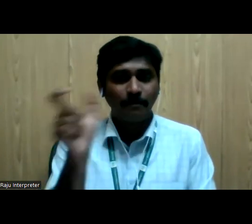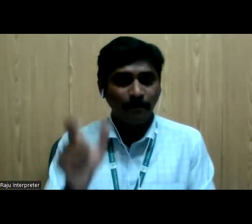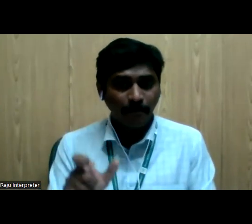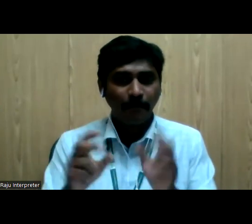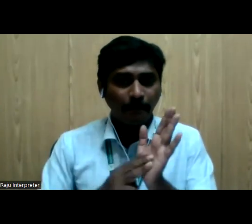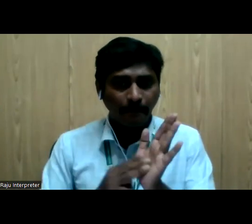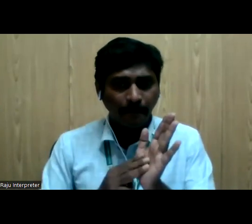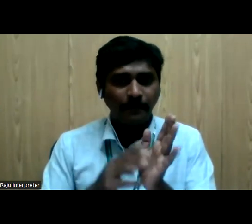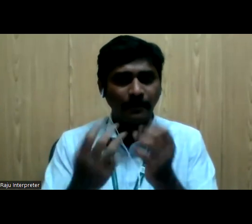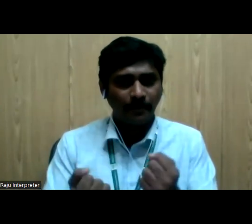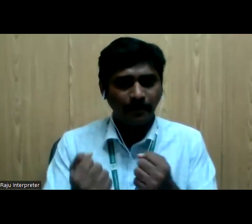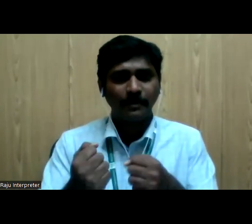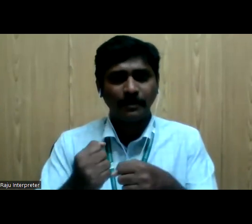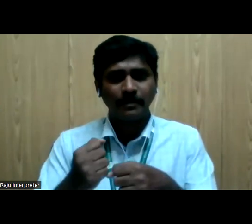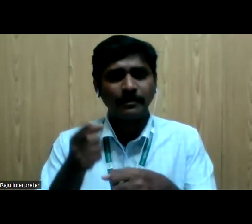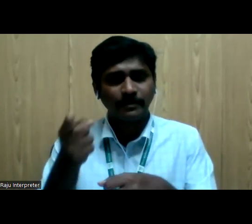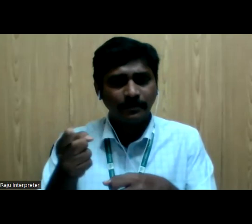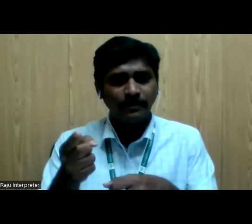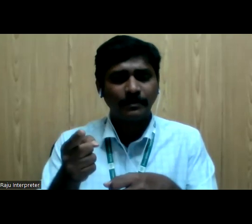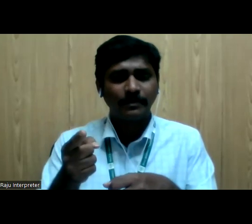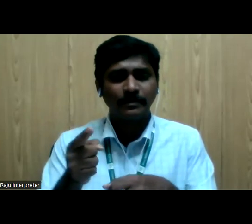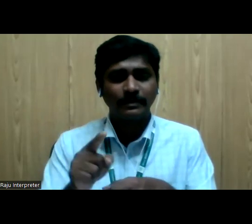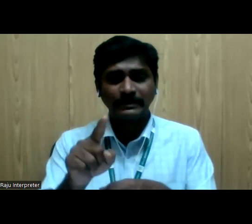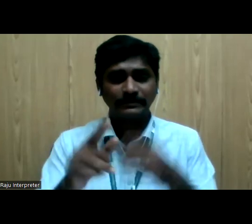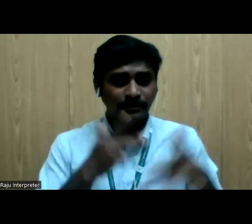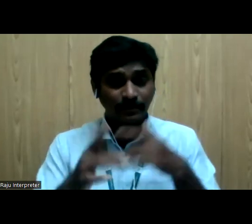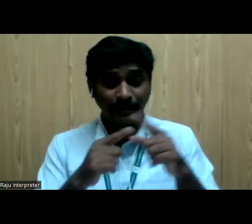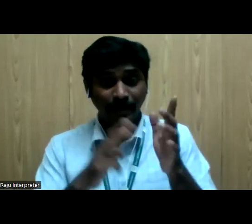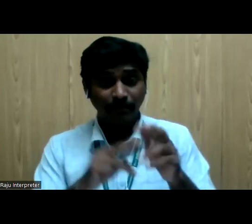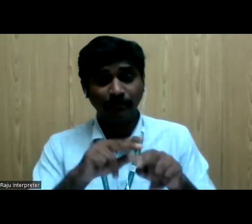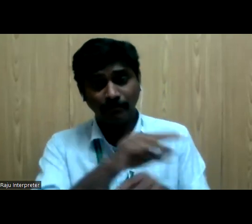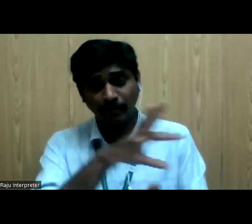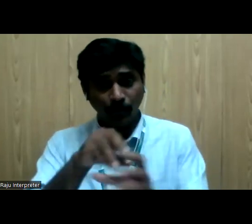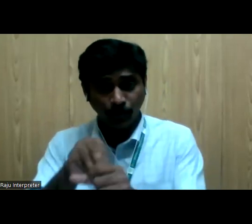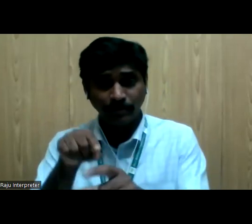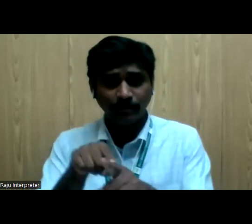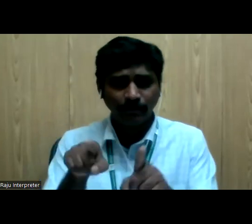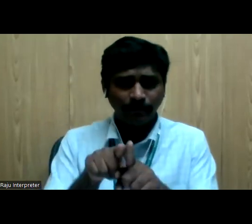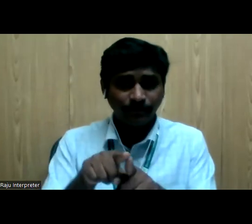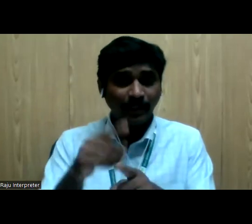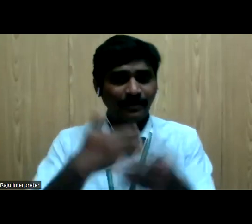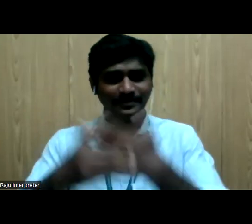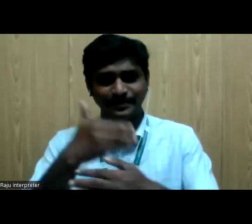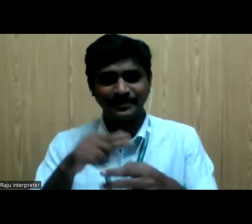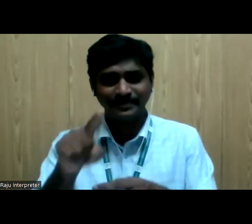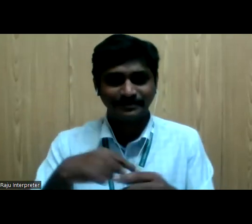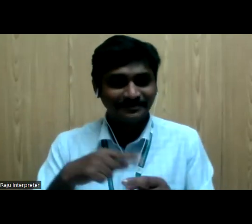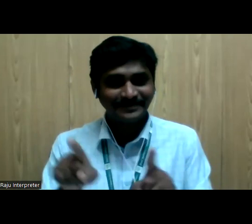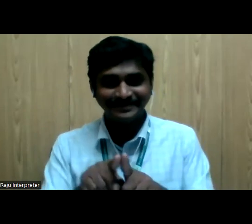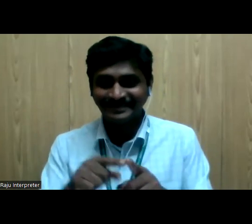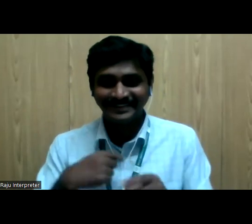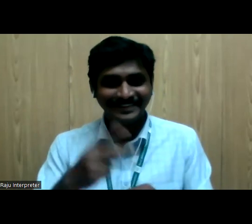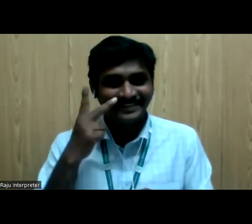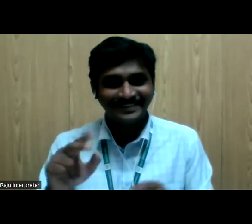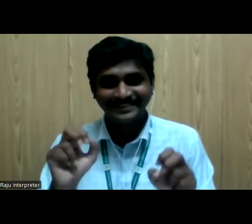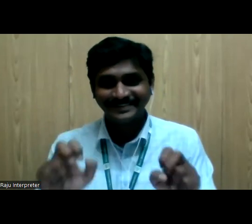So I'm aware about their engagement, their interest in the disability sector. And therefore, I'm not at all surprised that they are